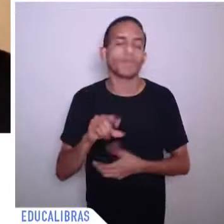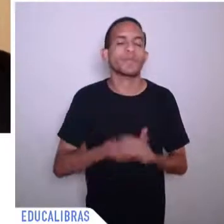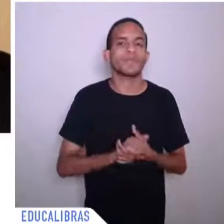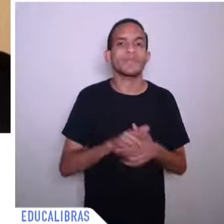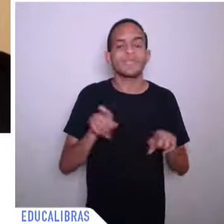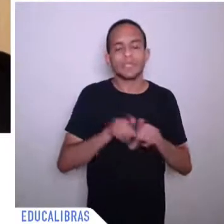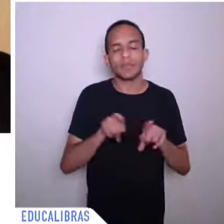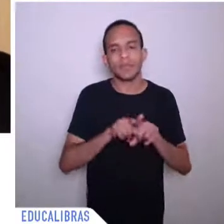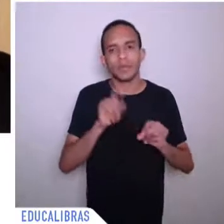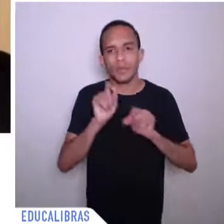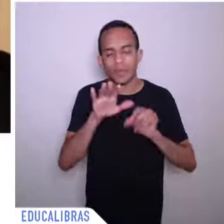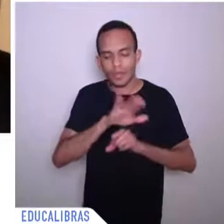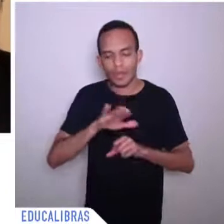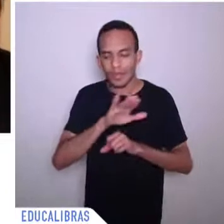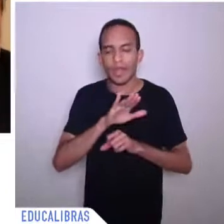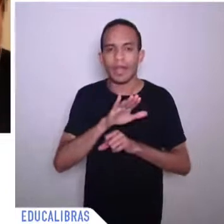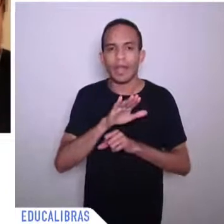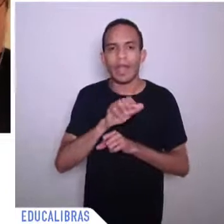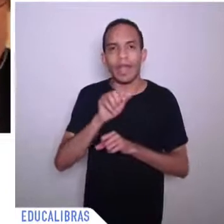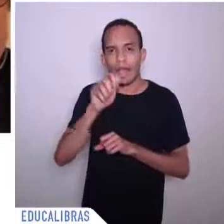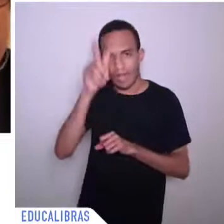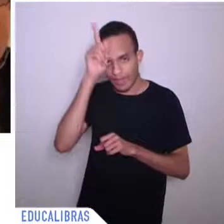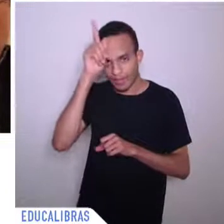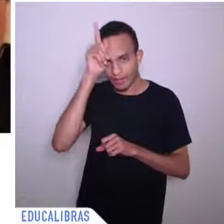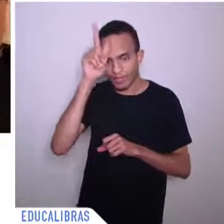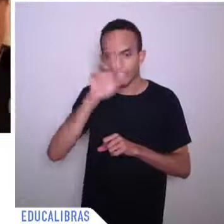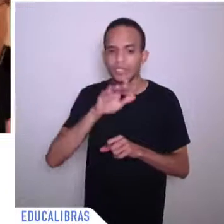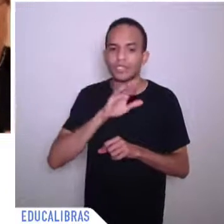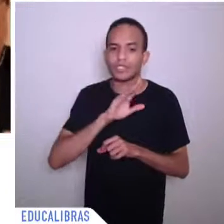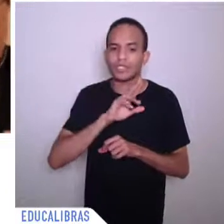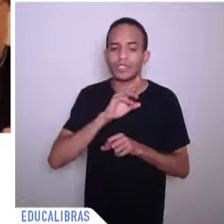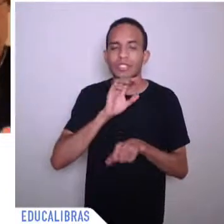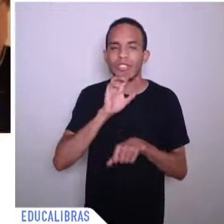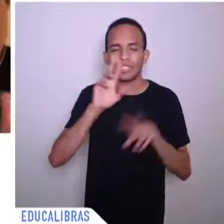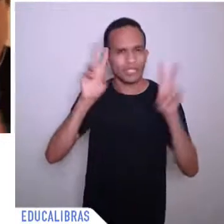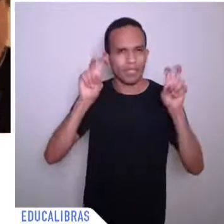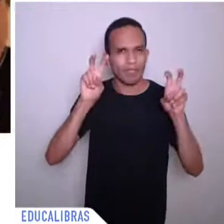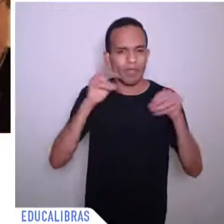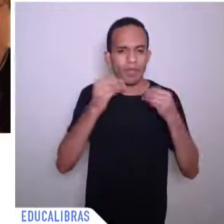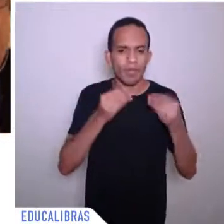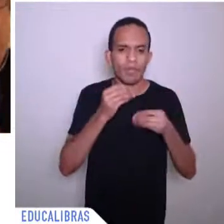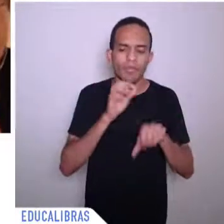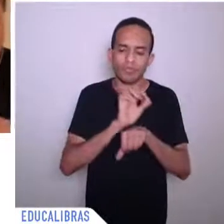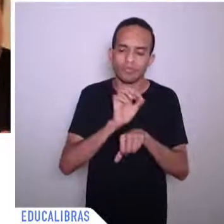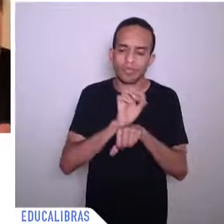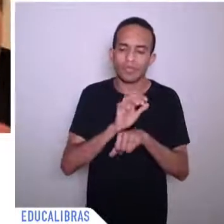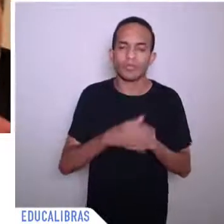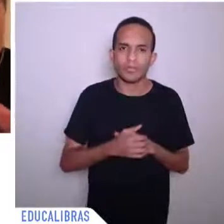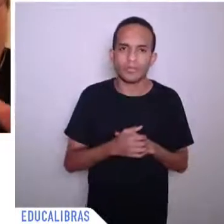the constitution in France, and the theory